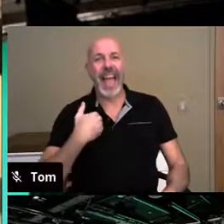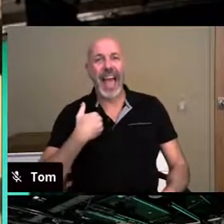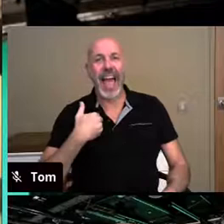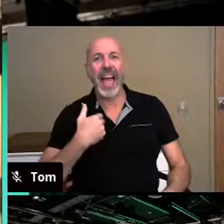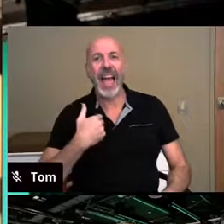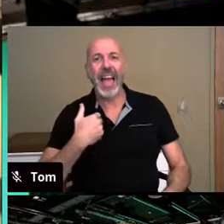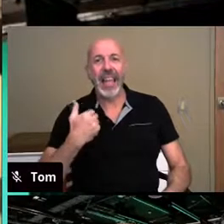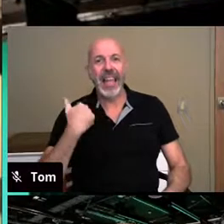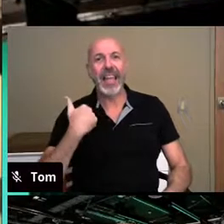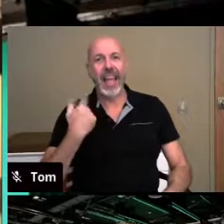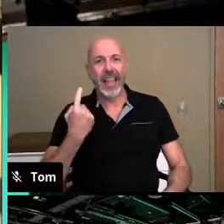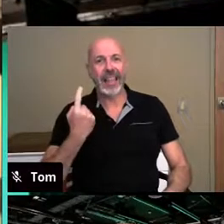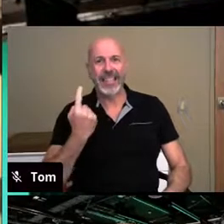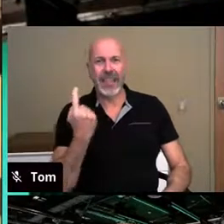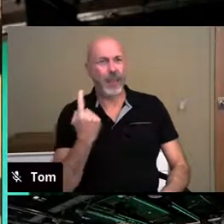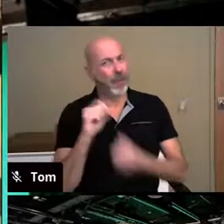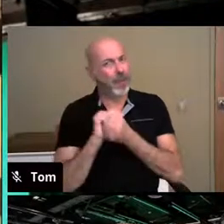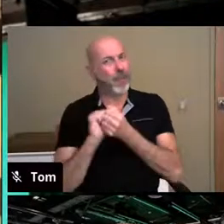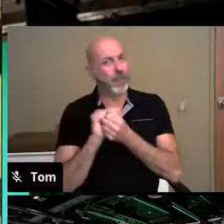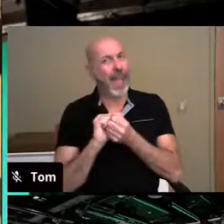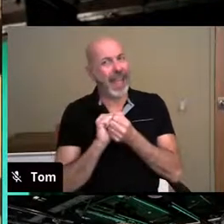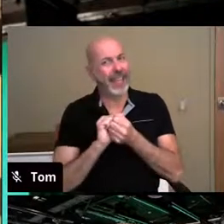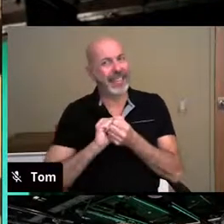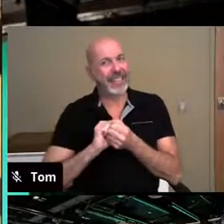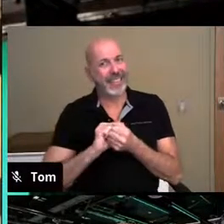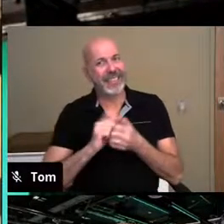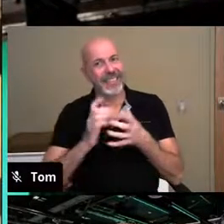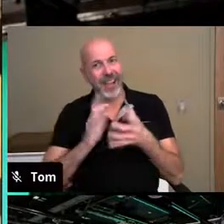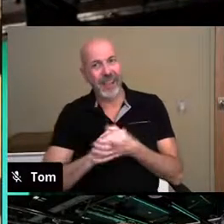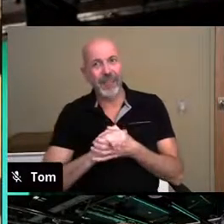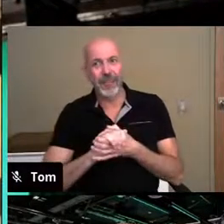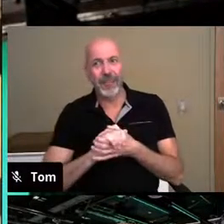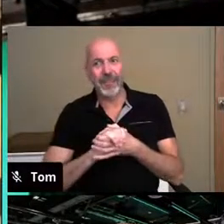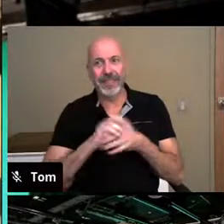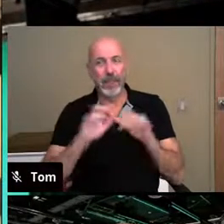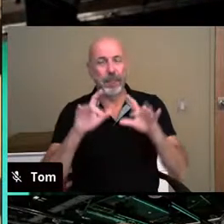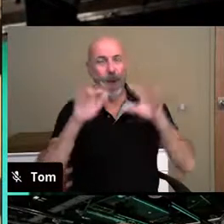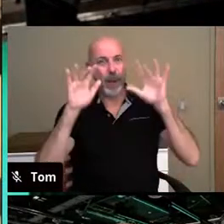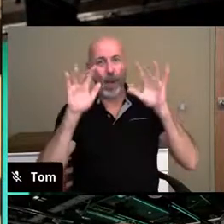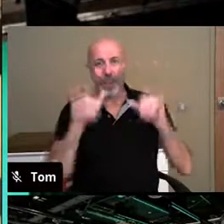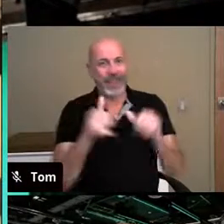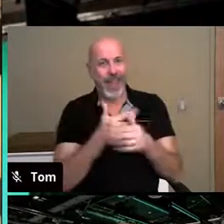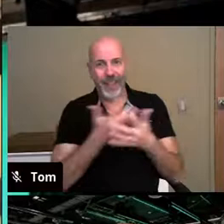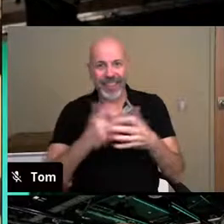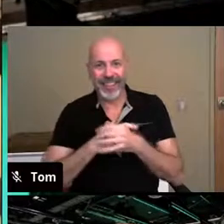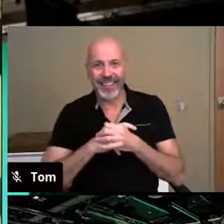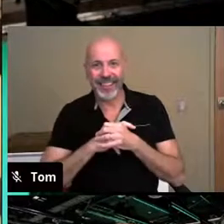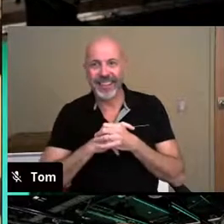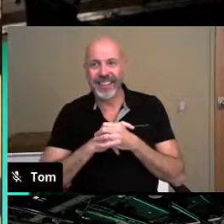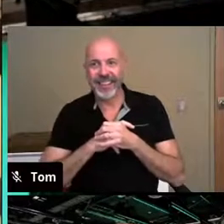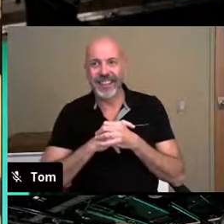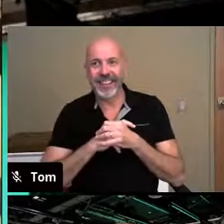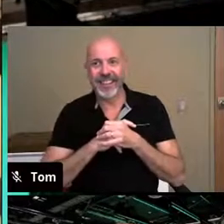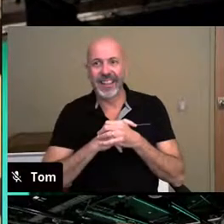it from the deep issue with Bobby.